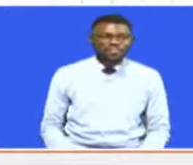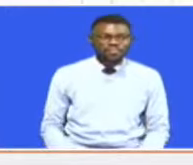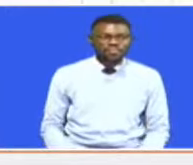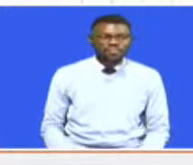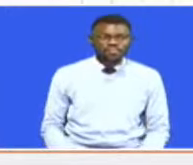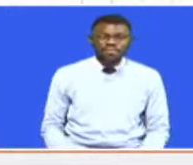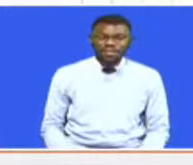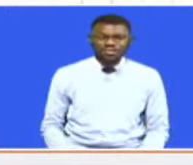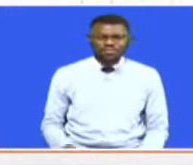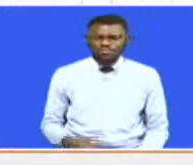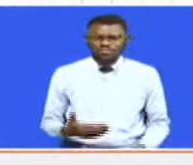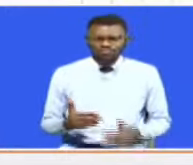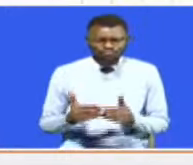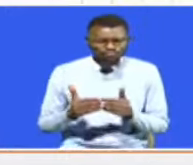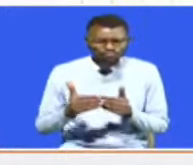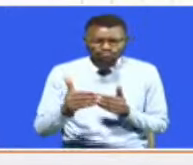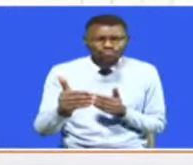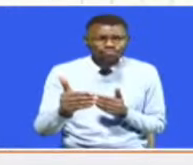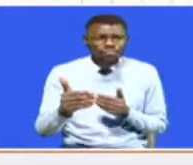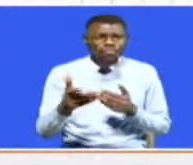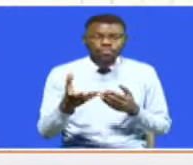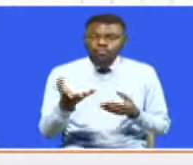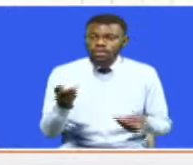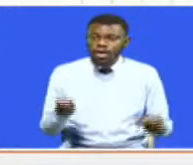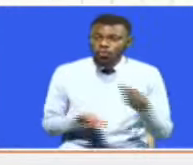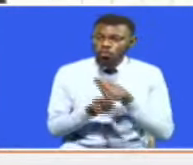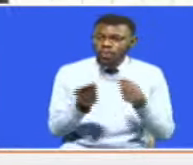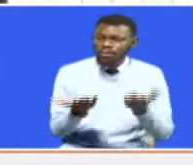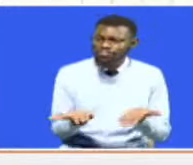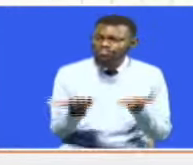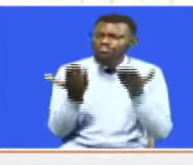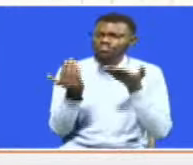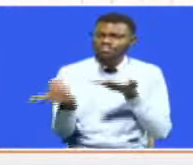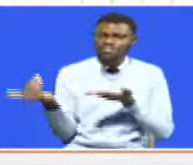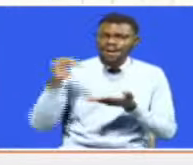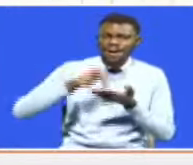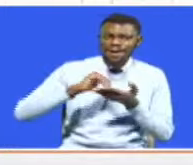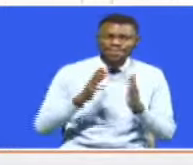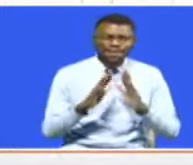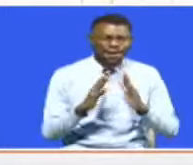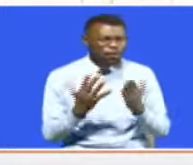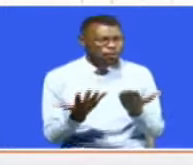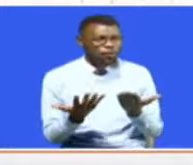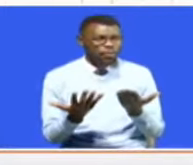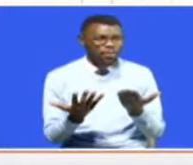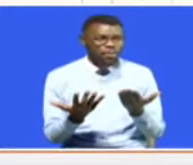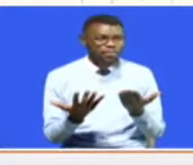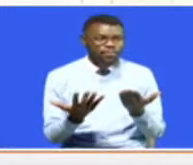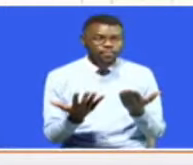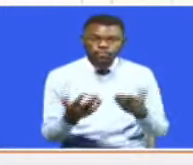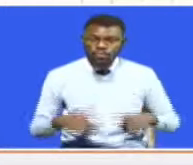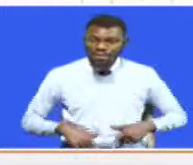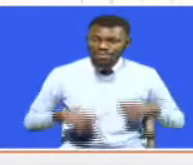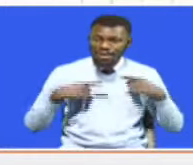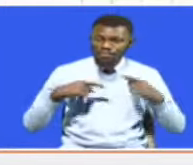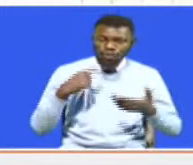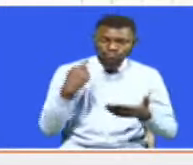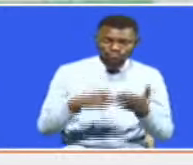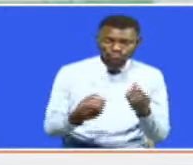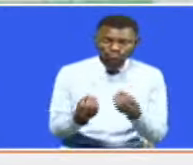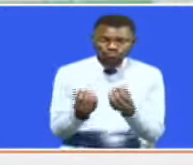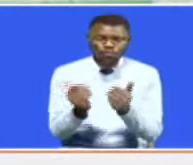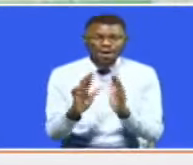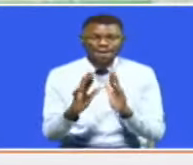permanent effect? How do we ignite economic recovery, resolve the cost of living, and